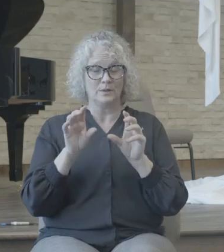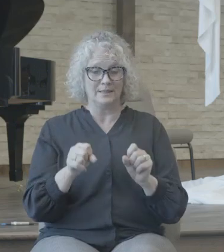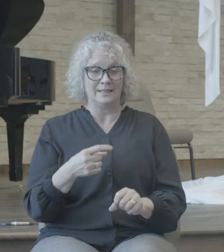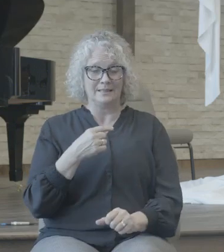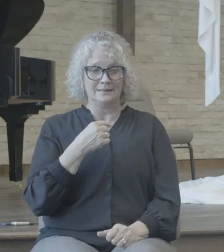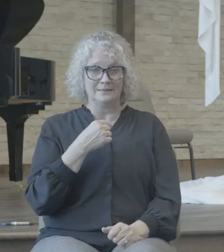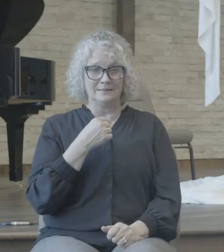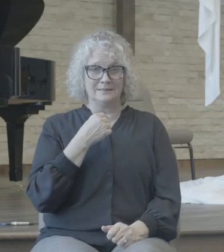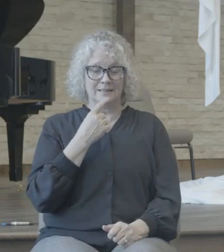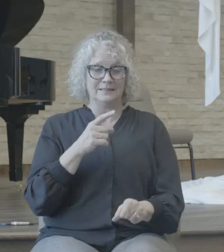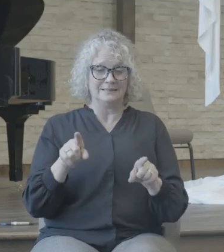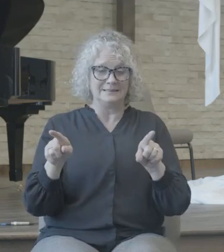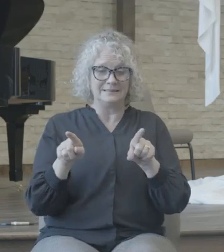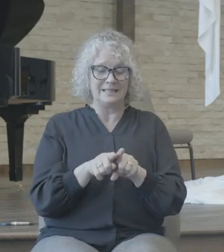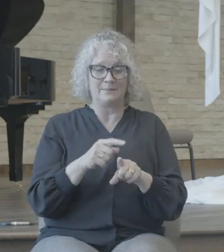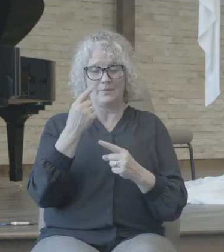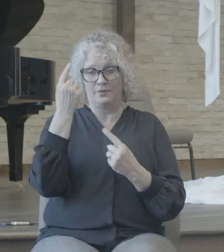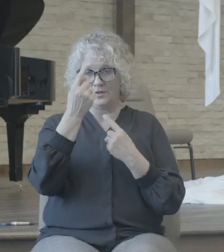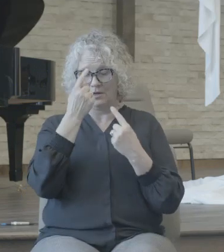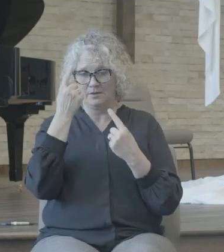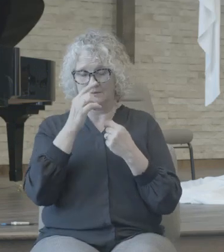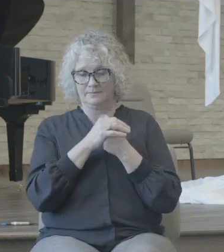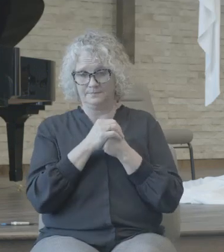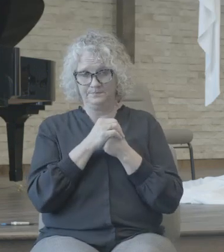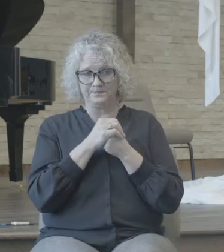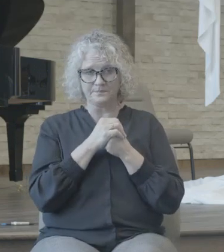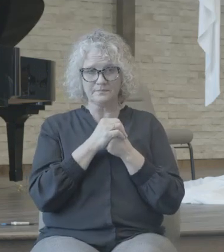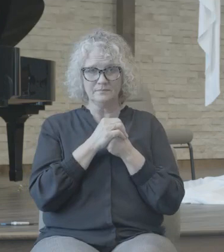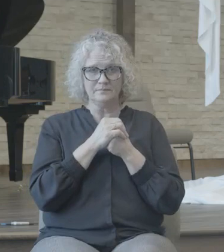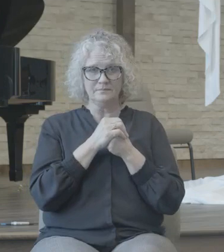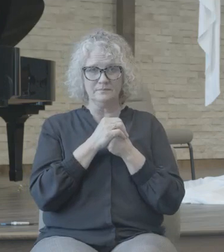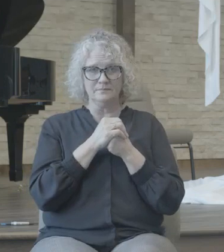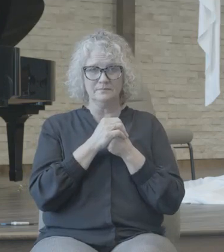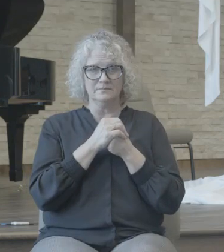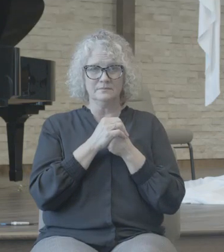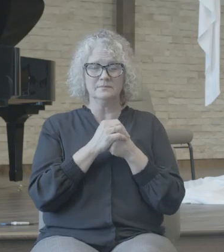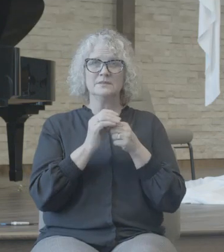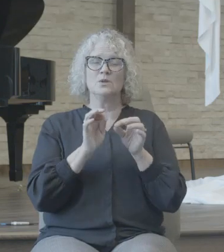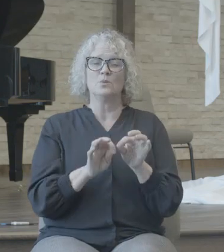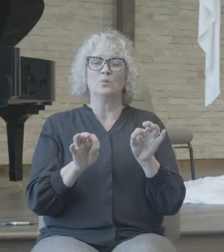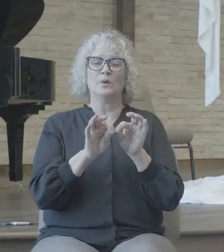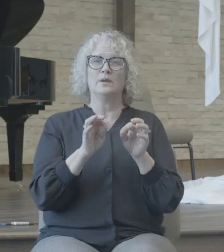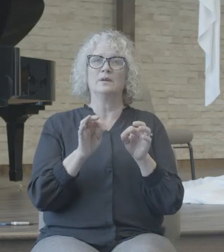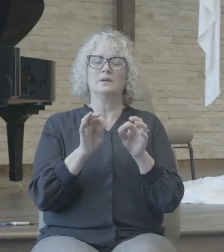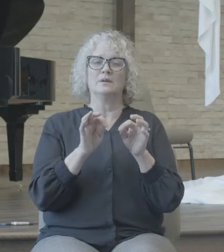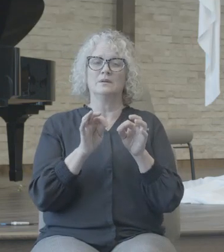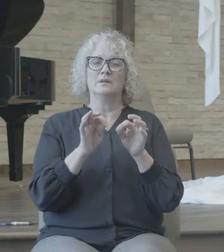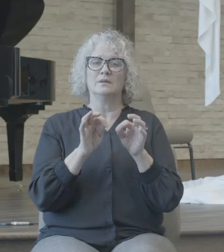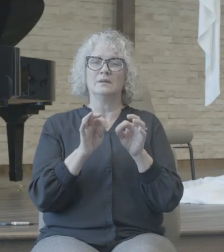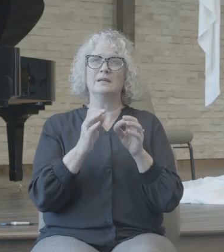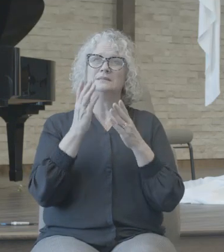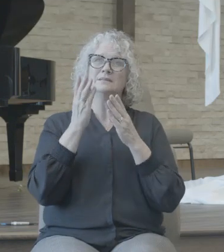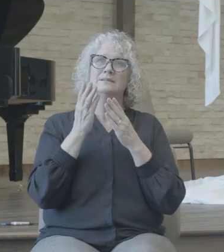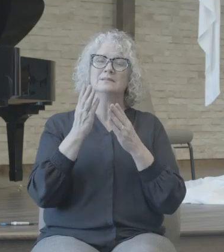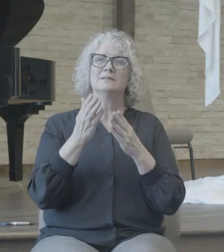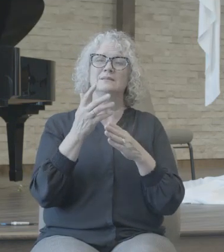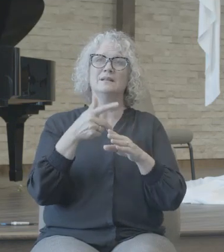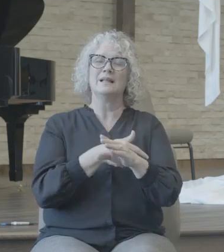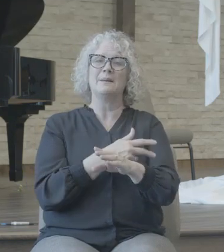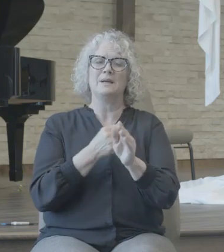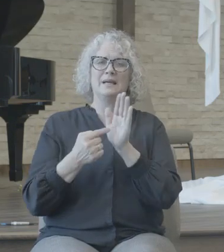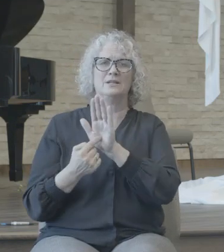the same thought, Worthy is the Lamb, in how we live our lives. And so we'll talk about that for a few